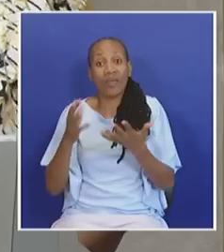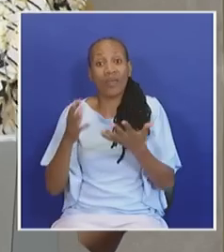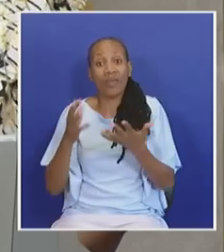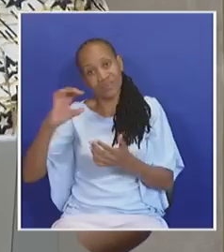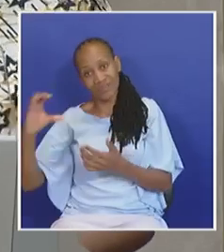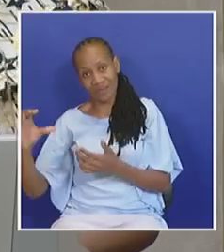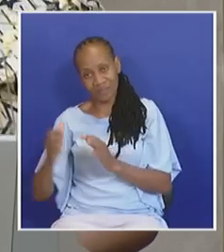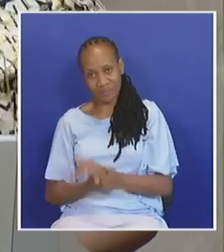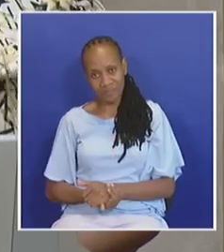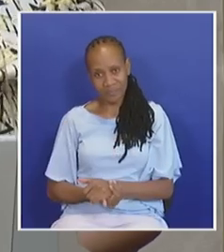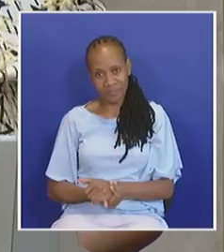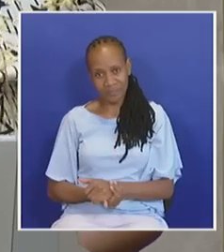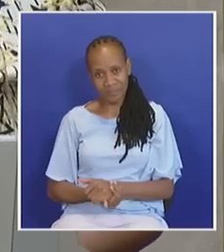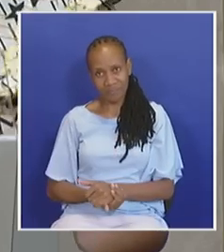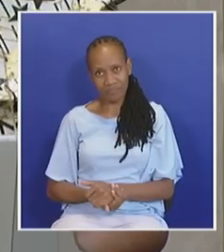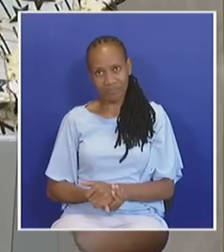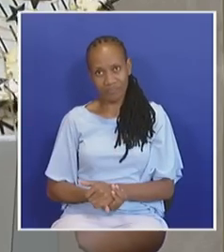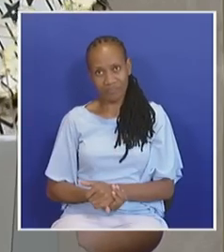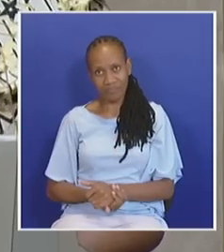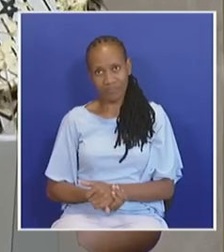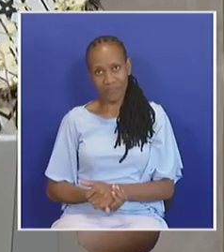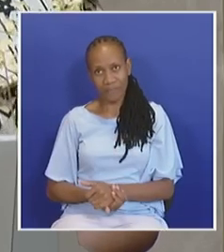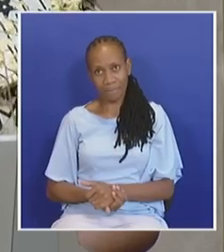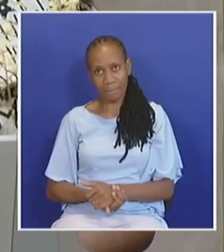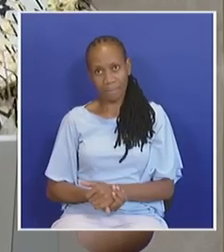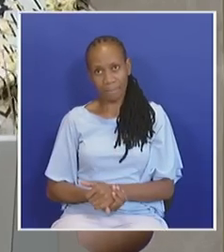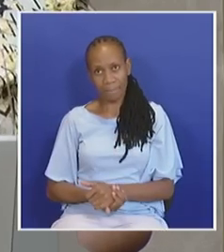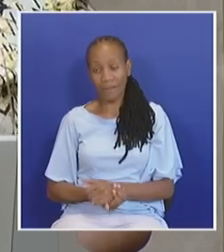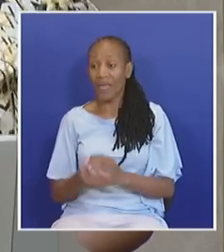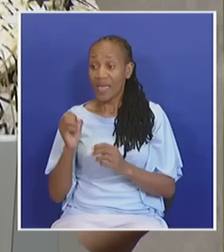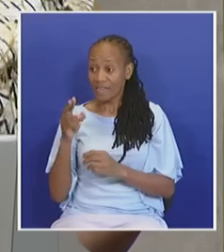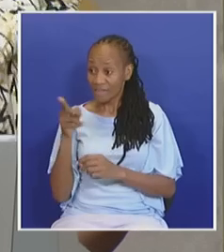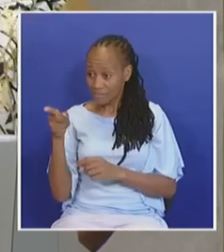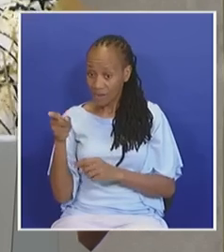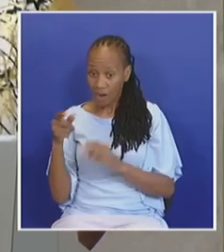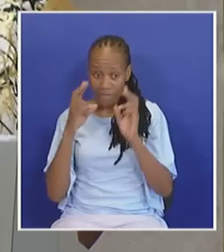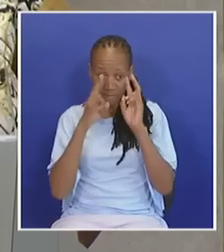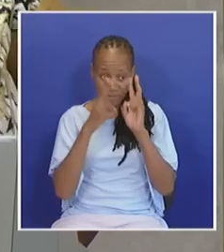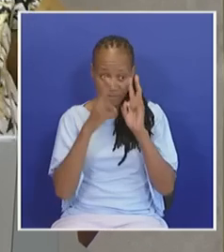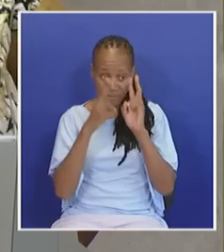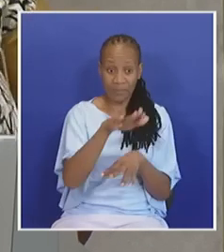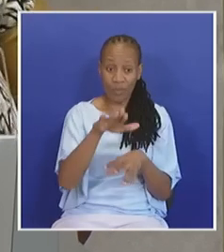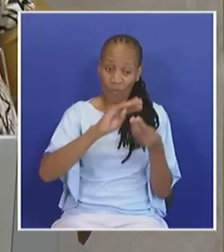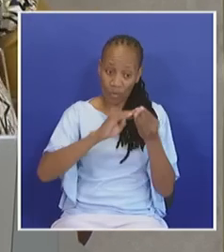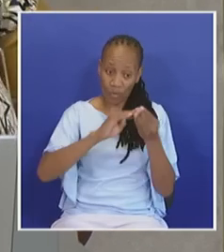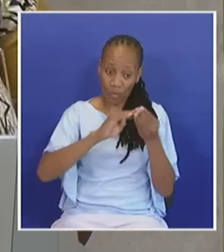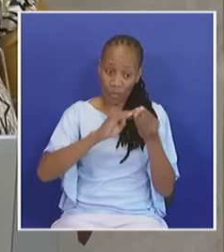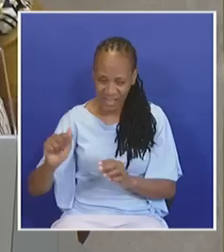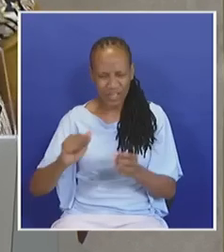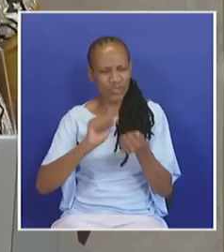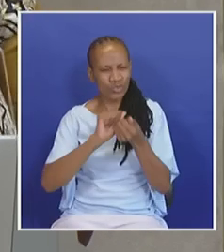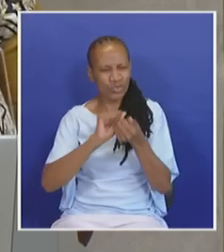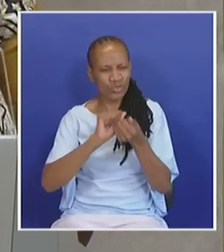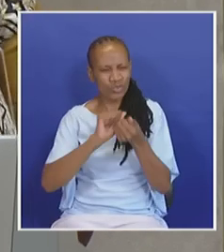she say the same if she goes to Hesekwa, Eslang Refill, and look at the sports facilities there